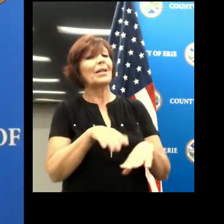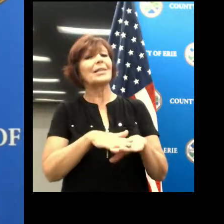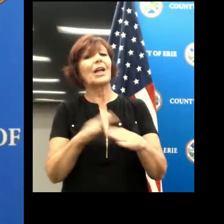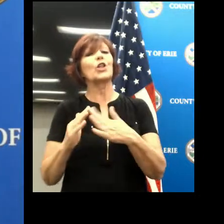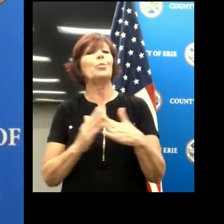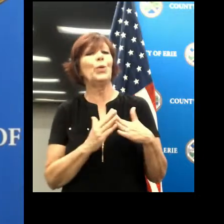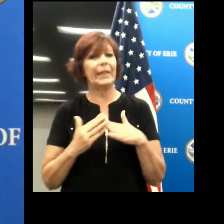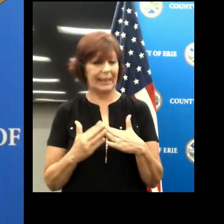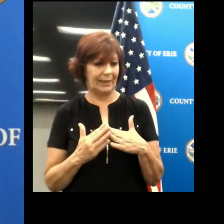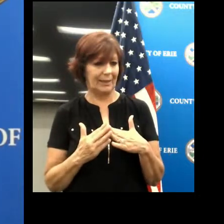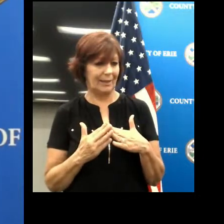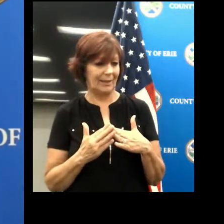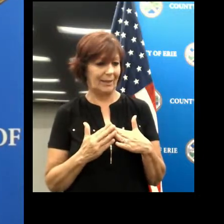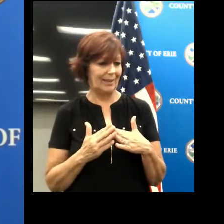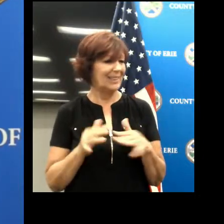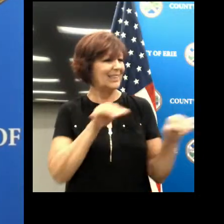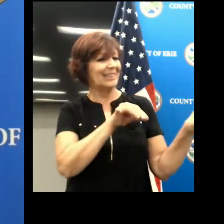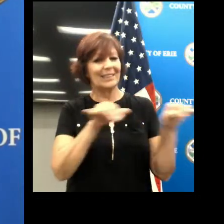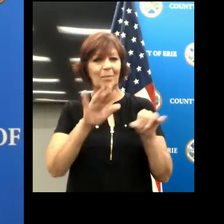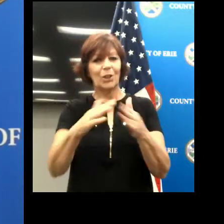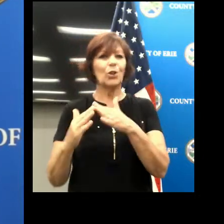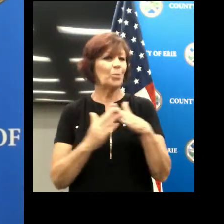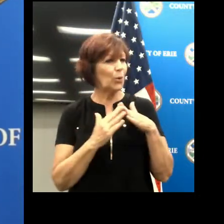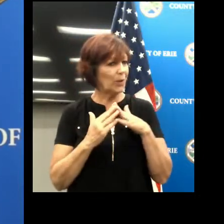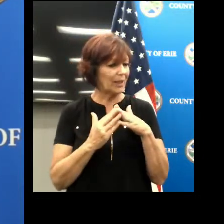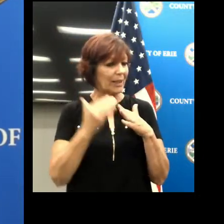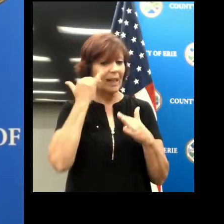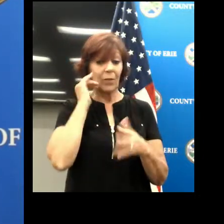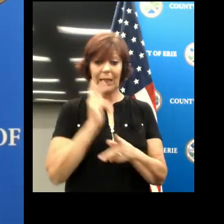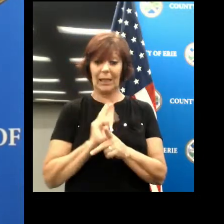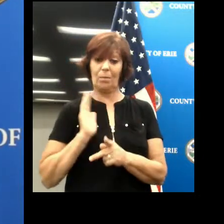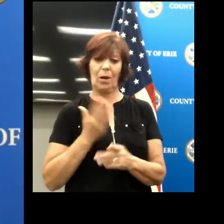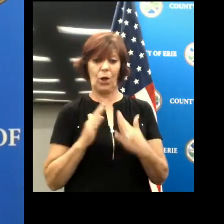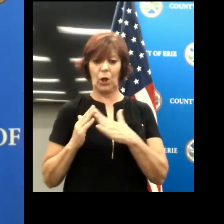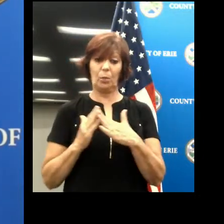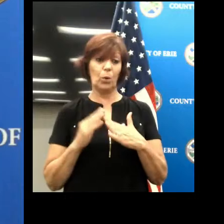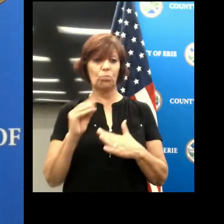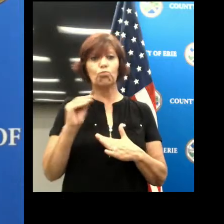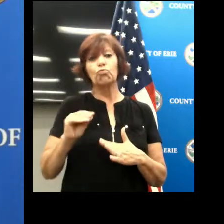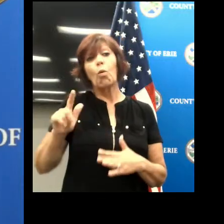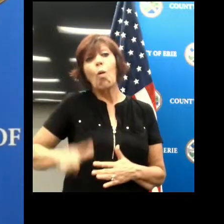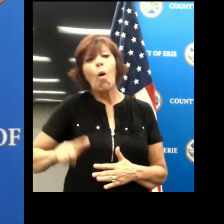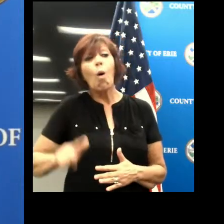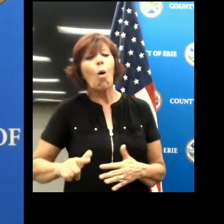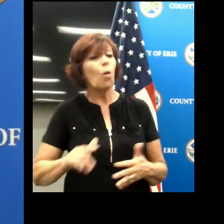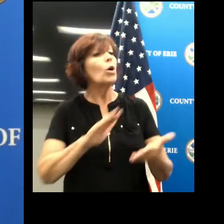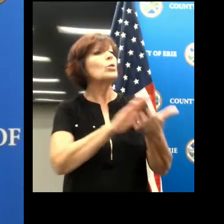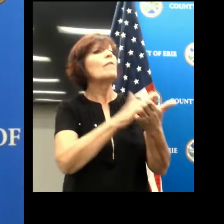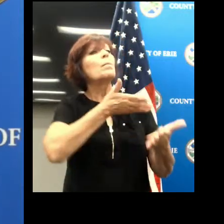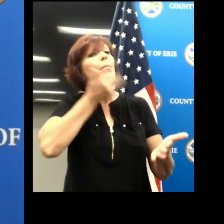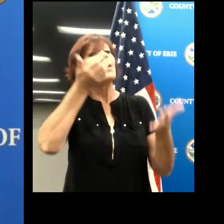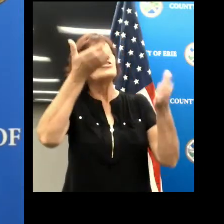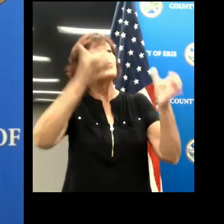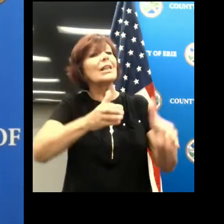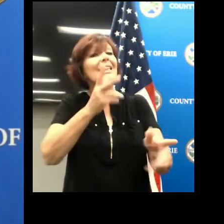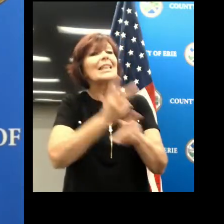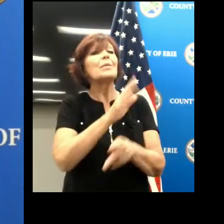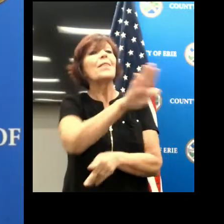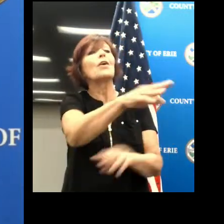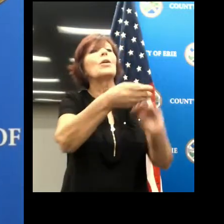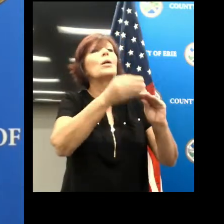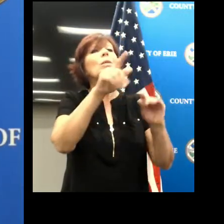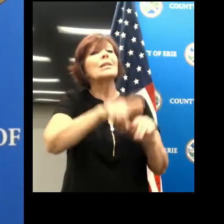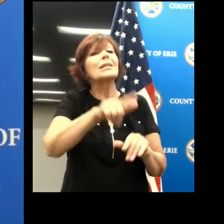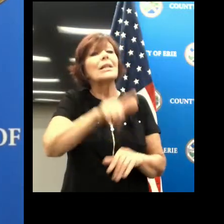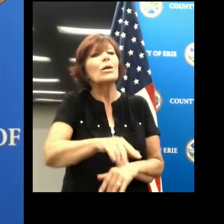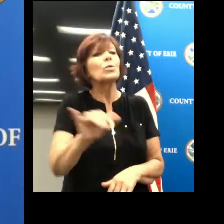it's really reflective of the community rates. So as long as we keep our rates down, the schools have a better chance of keeping their numbers